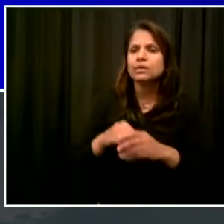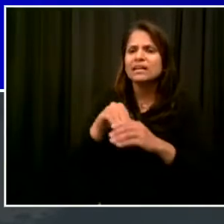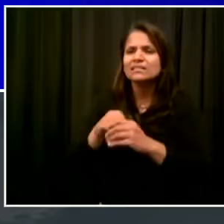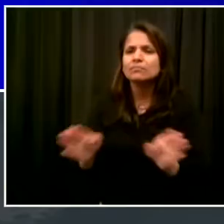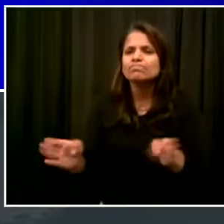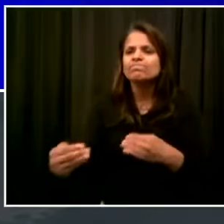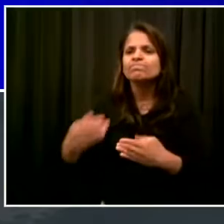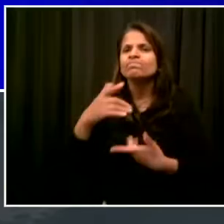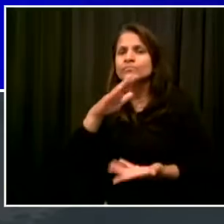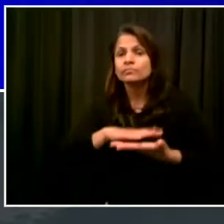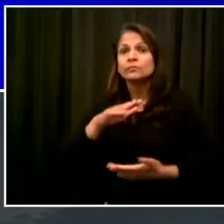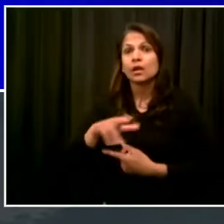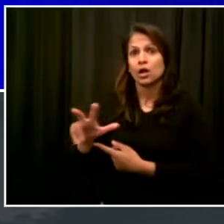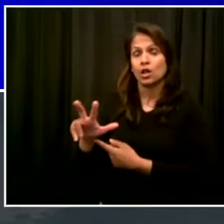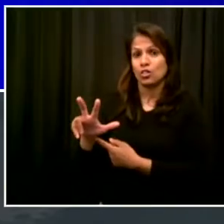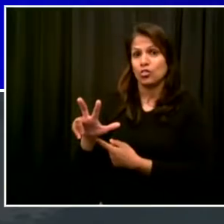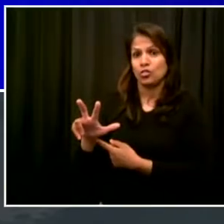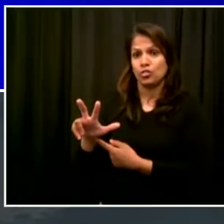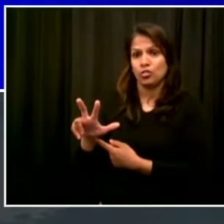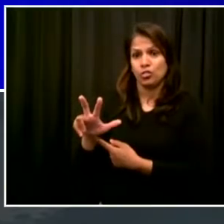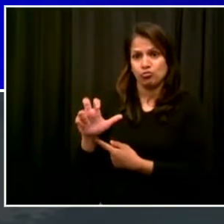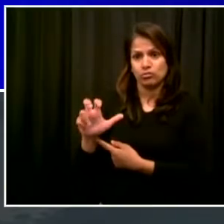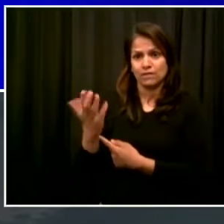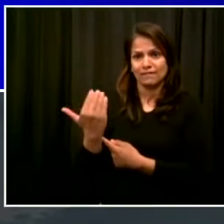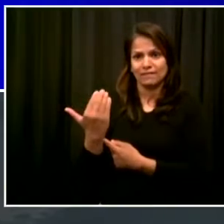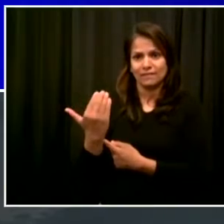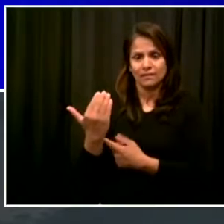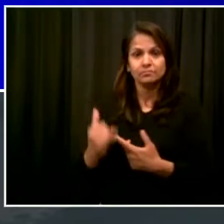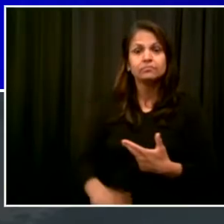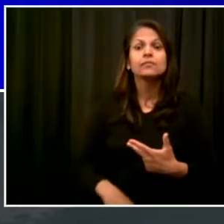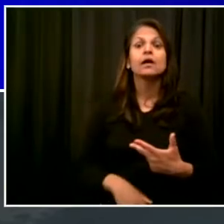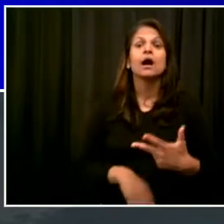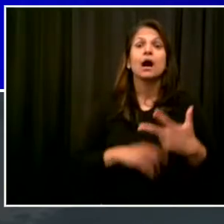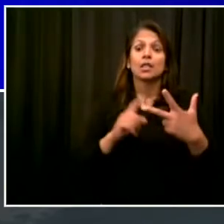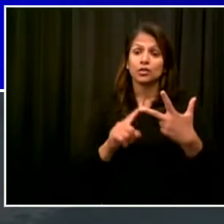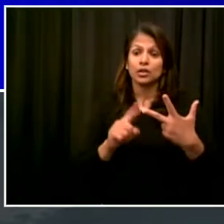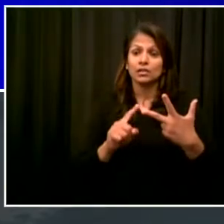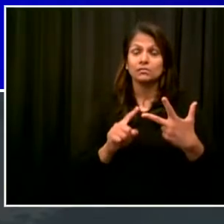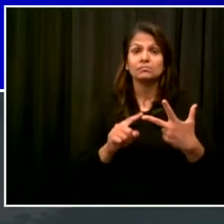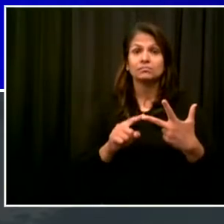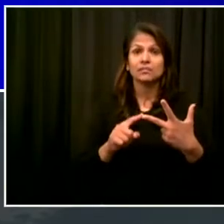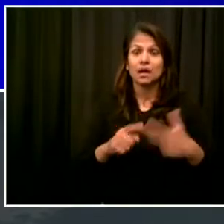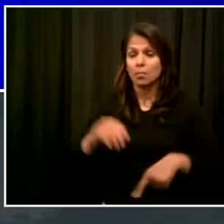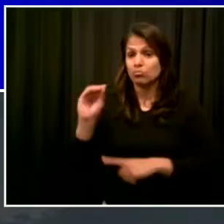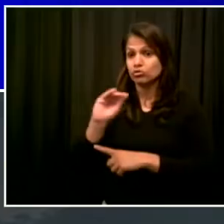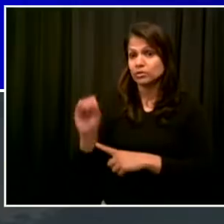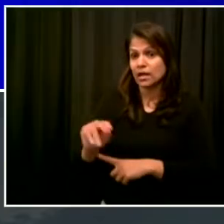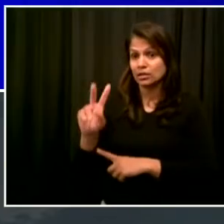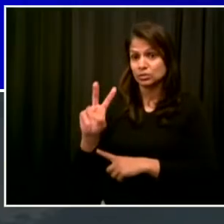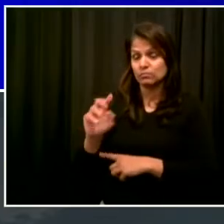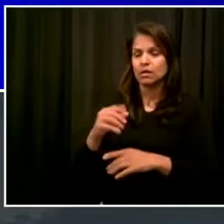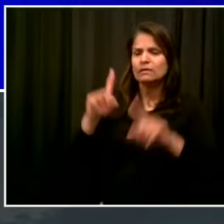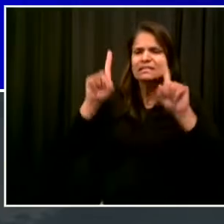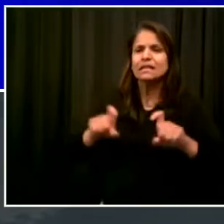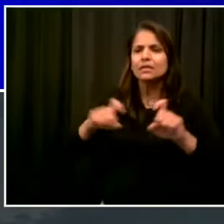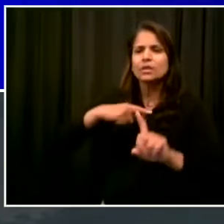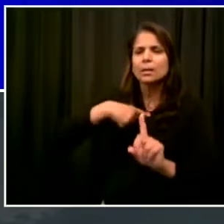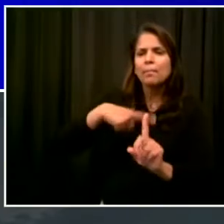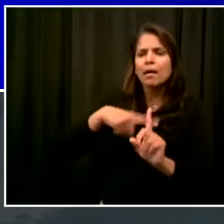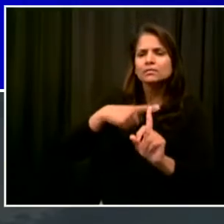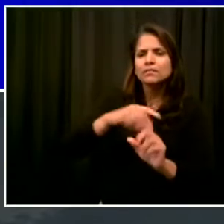3, percentage of people citywide who are positive for COVID-19, threshold of 15%, again today. It's been consistent for a while now. Good